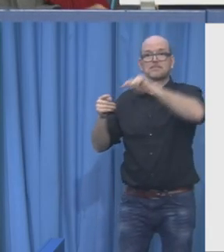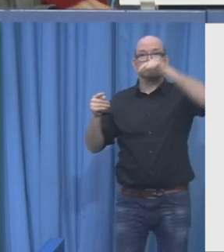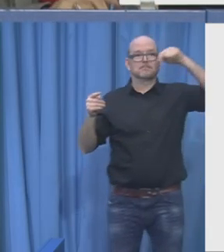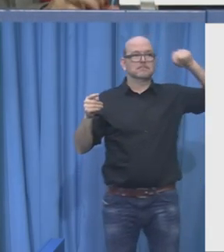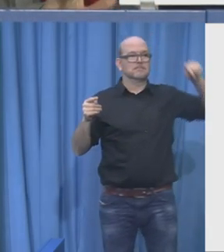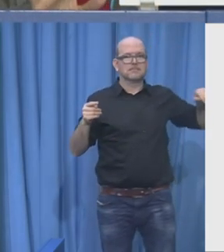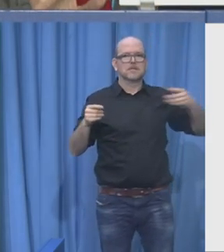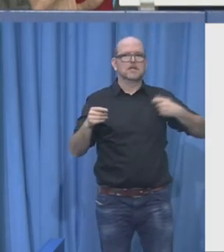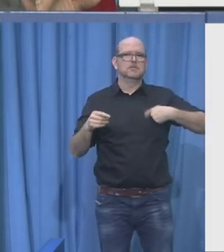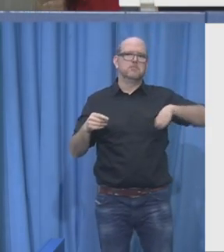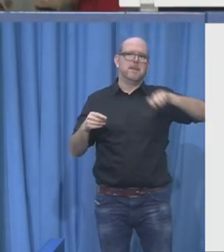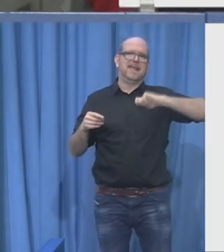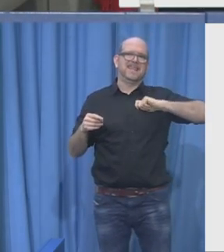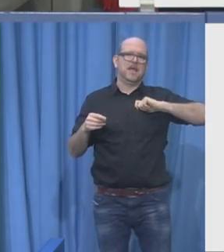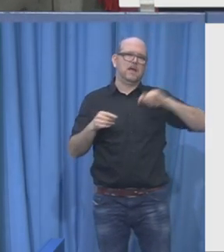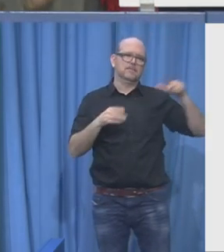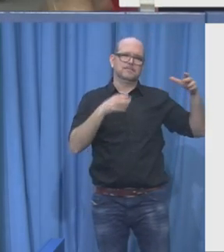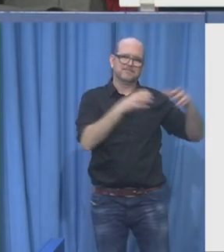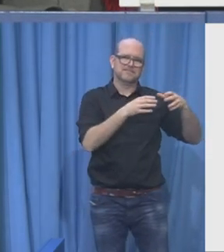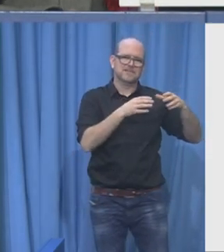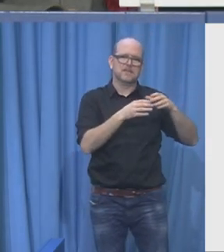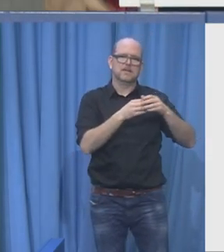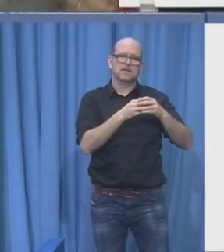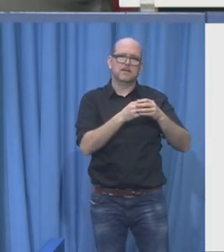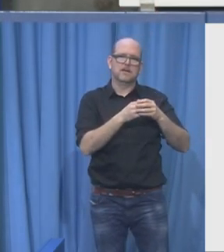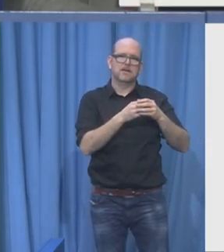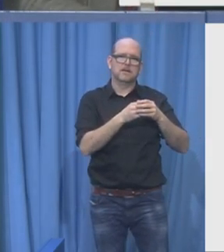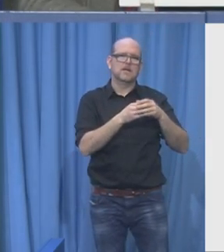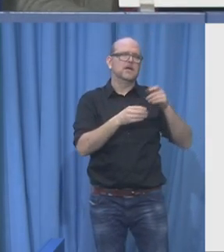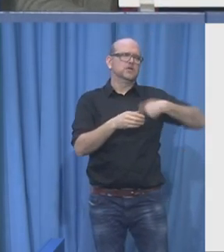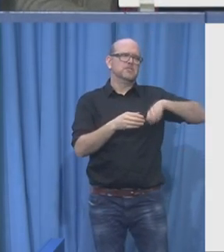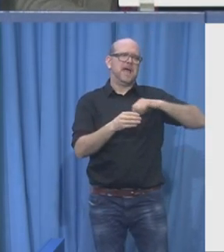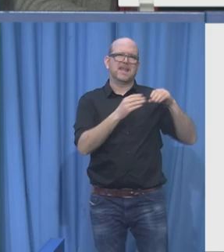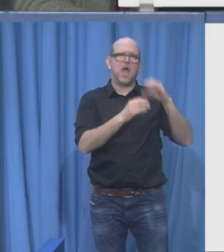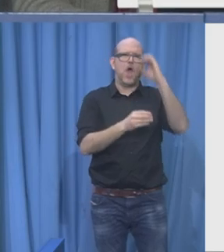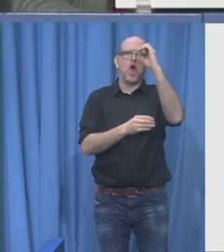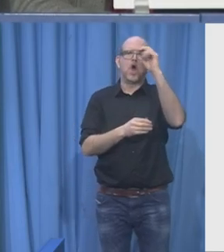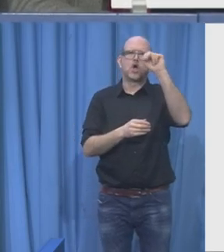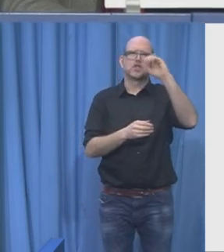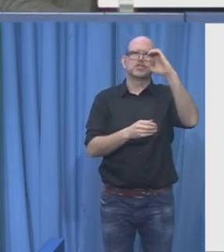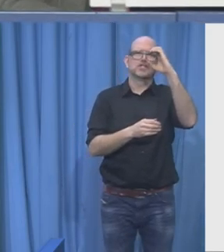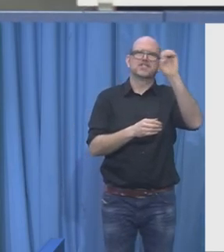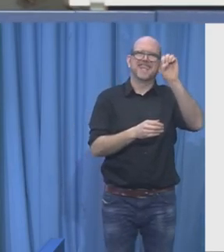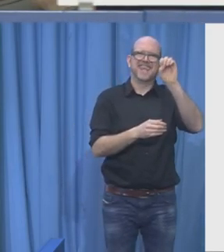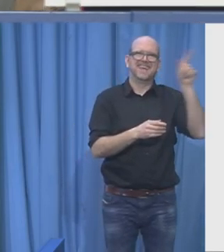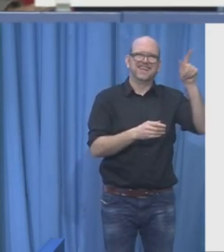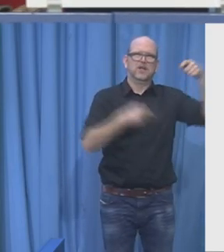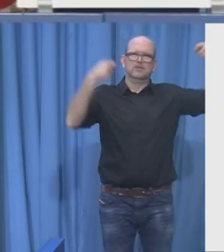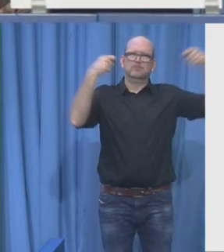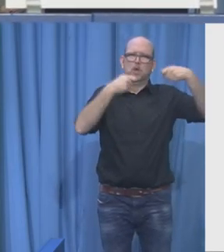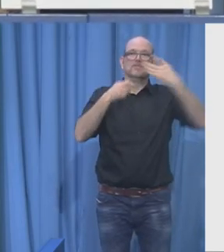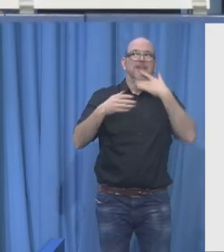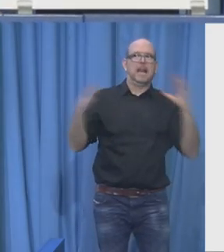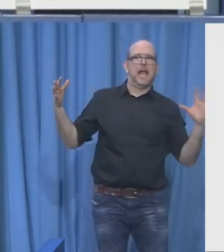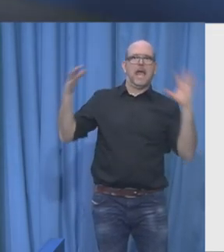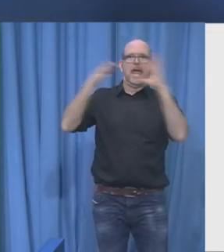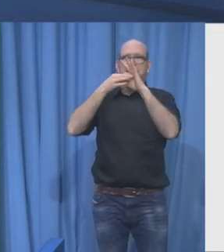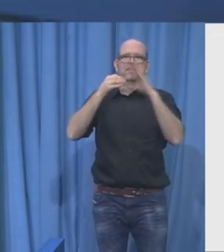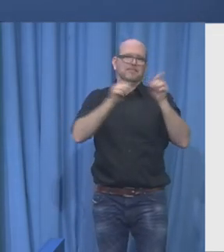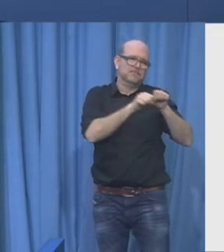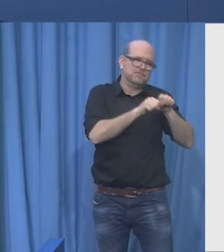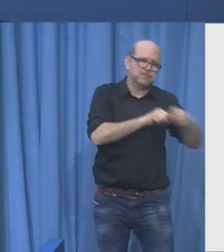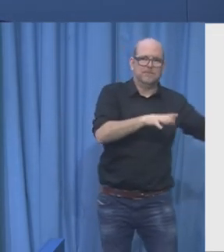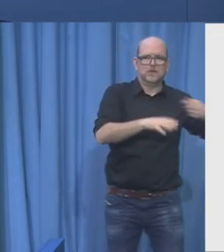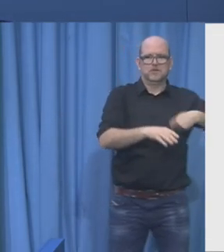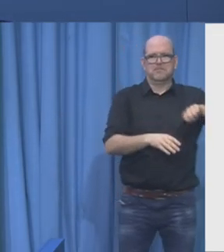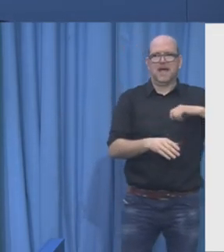room next door. So I just wanted to share this experience with you. Thank you. Thank you, Anna.